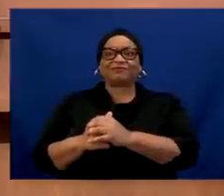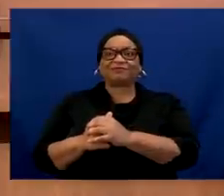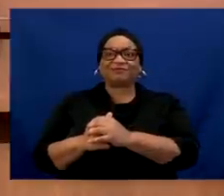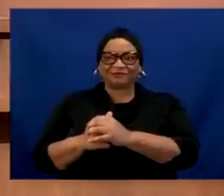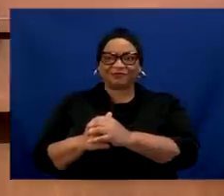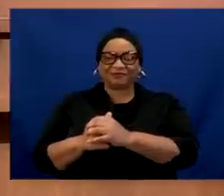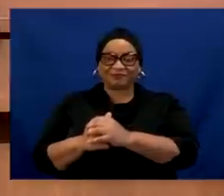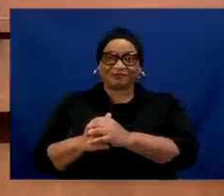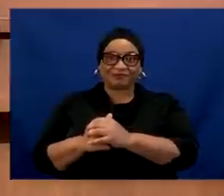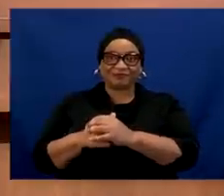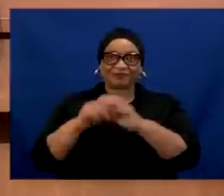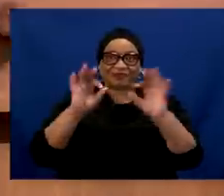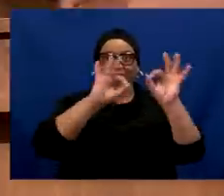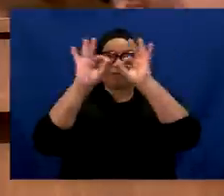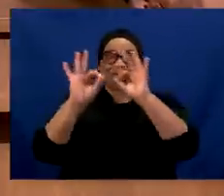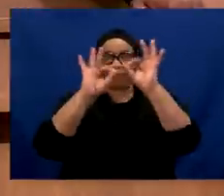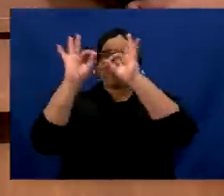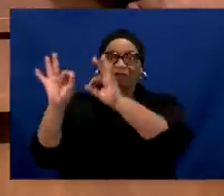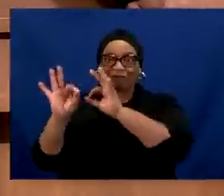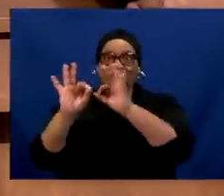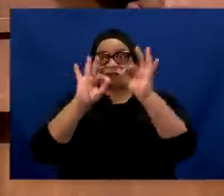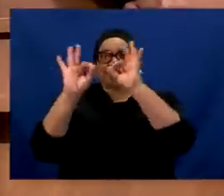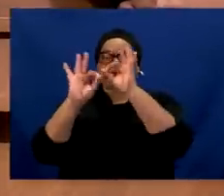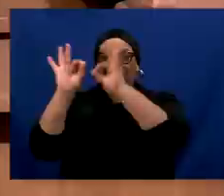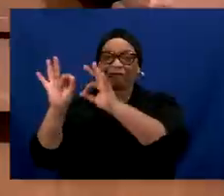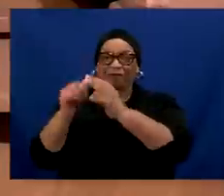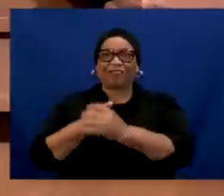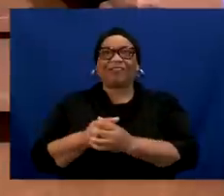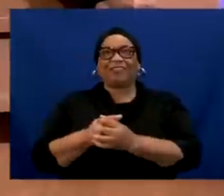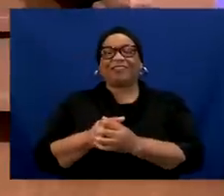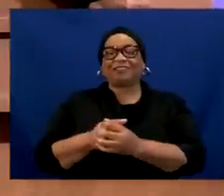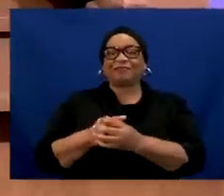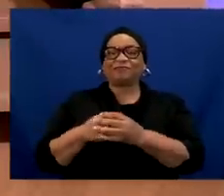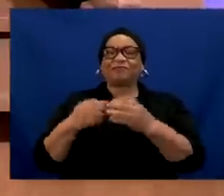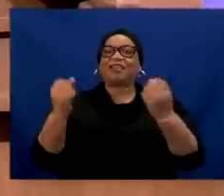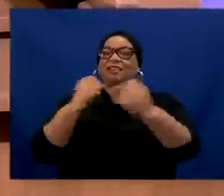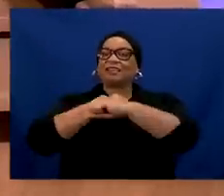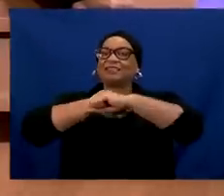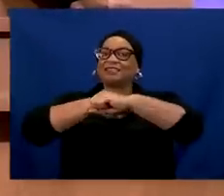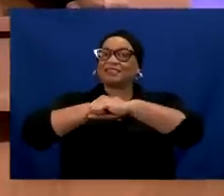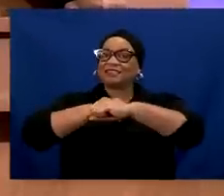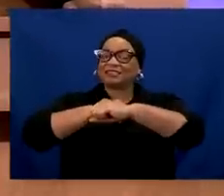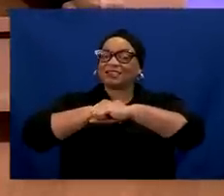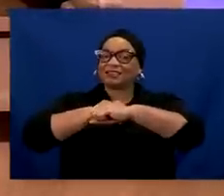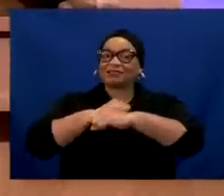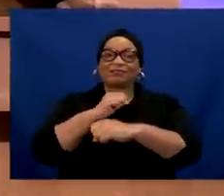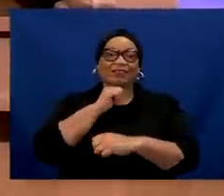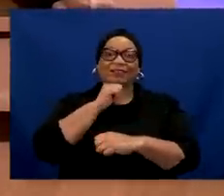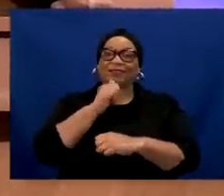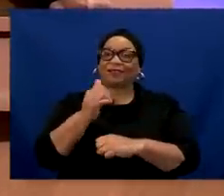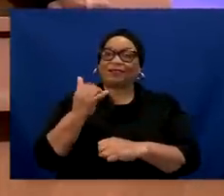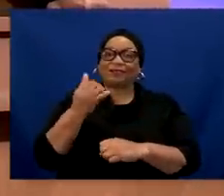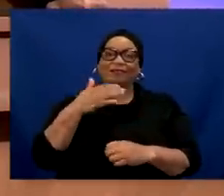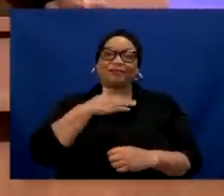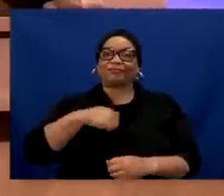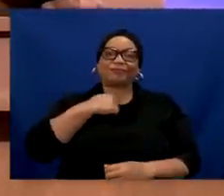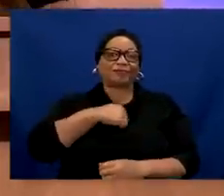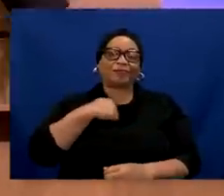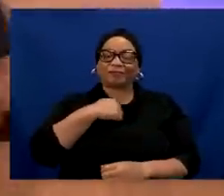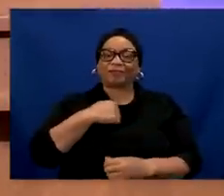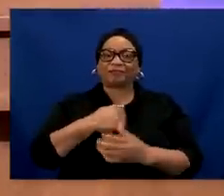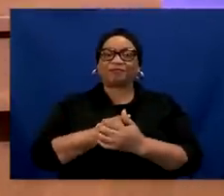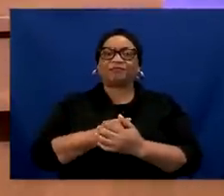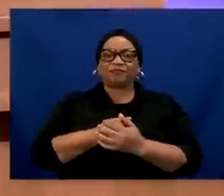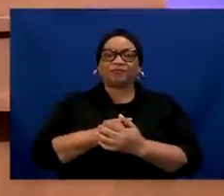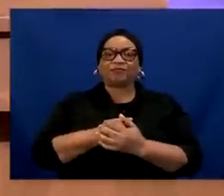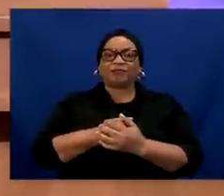It's me rolling my eyes. Amen. But I'm better safe than sorry. That's what my mama used to say. Better safe than sorry. So we'll get back